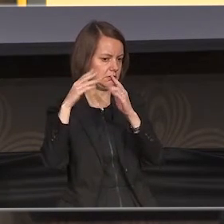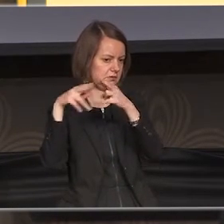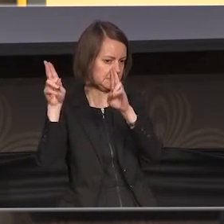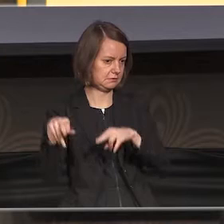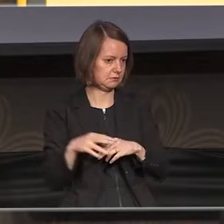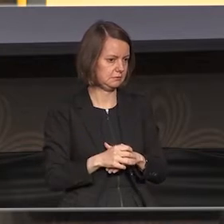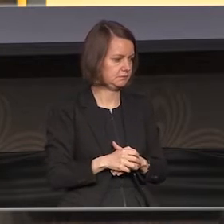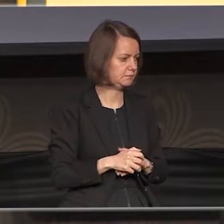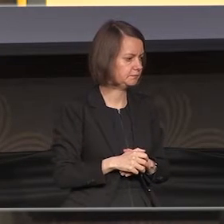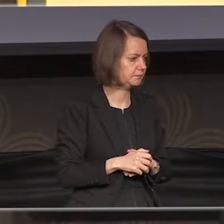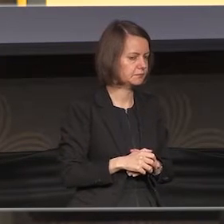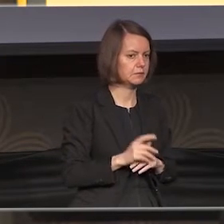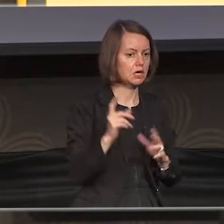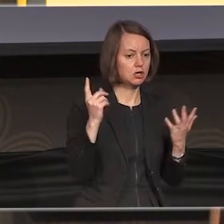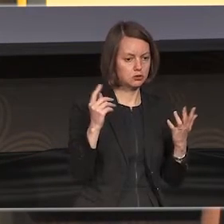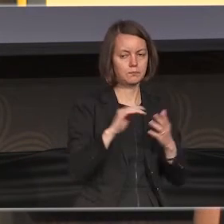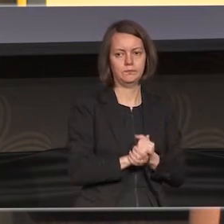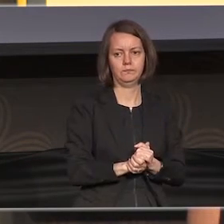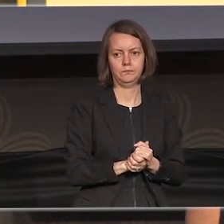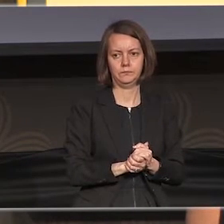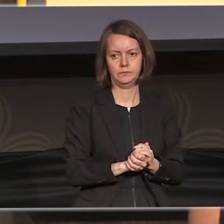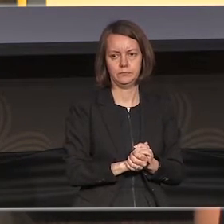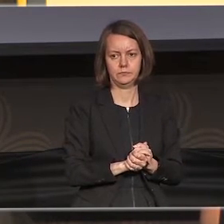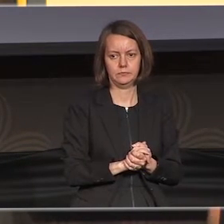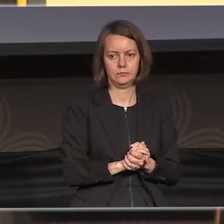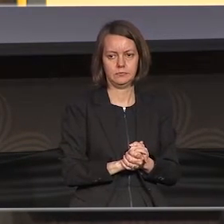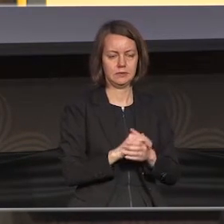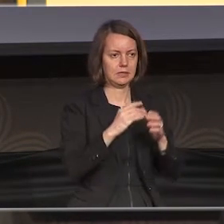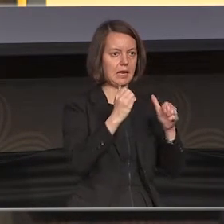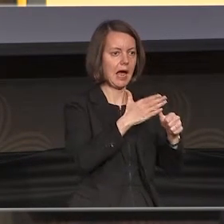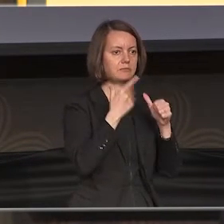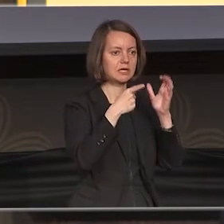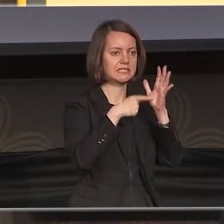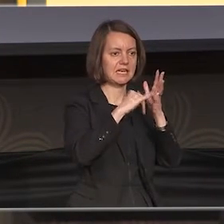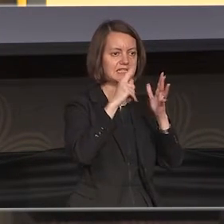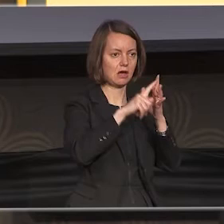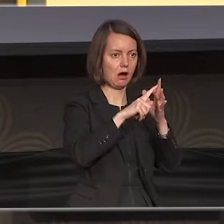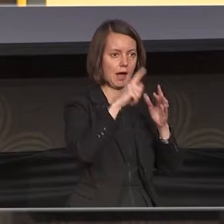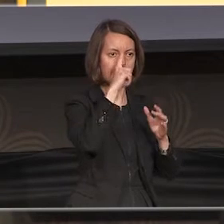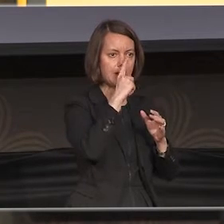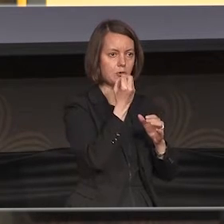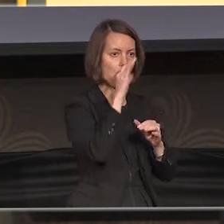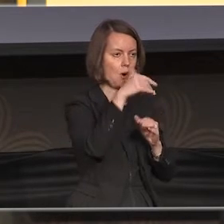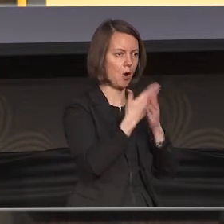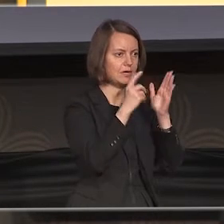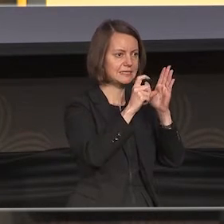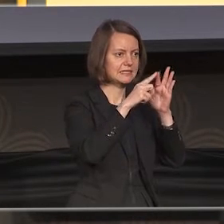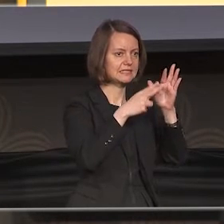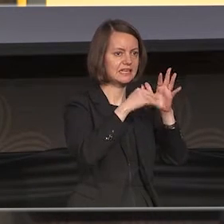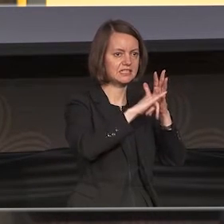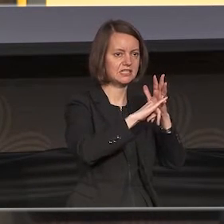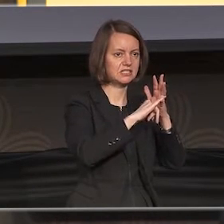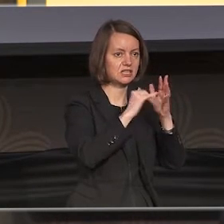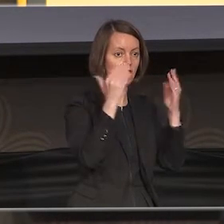dwellings. Now, the estimate of Aboriginal and Torres Strait Islander Australians who are homeless on census night is likely to be